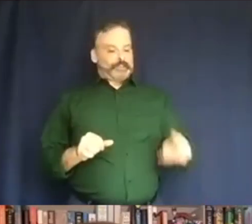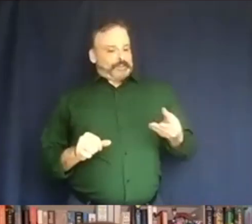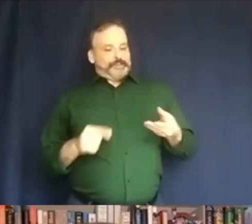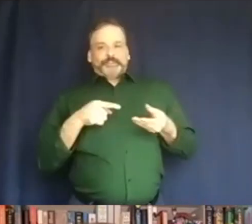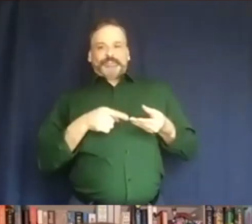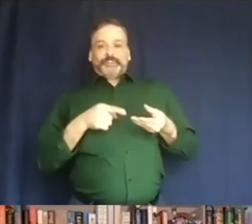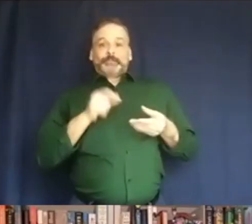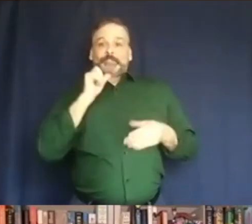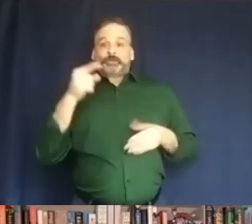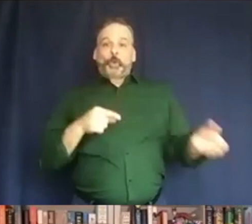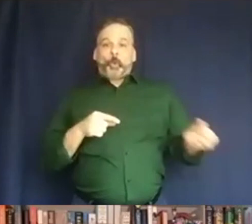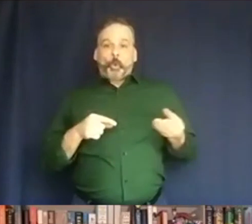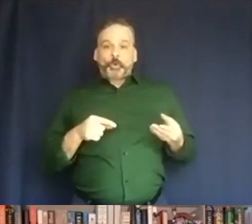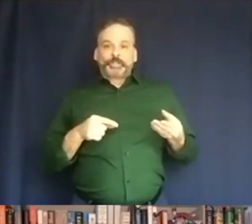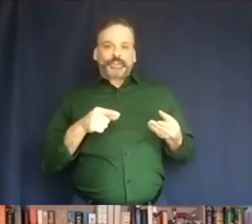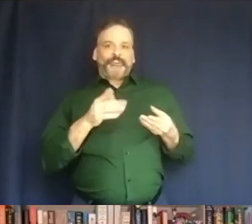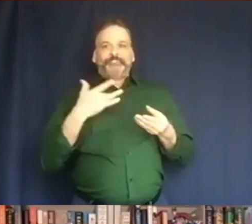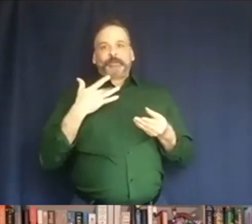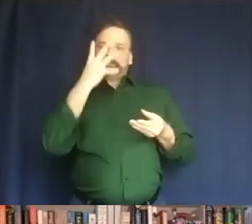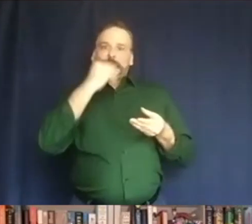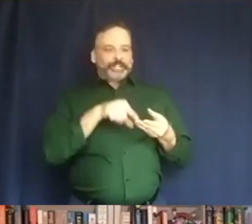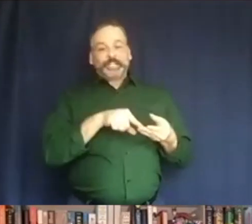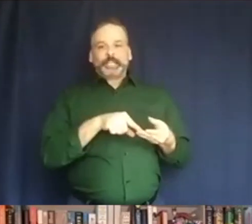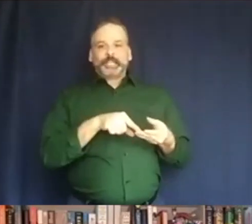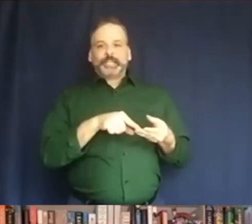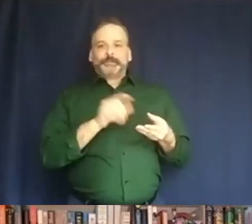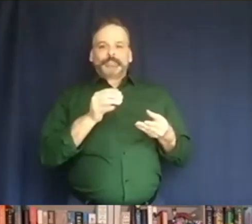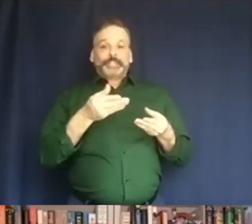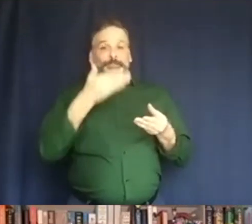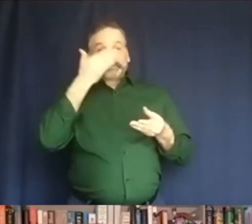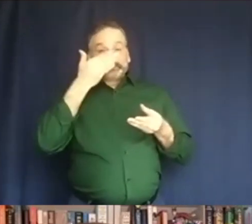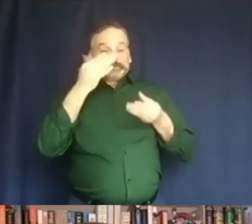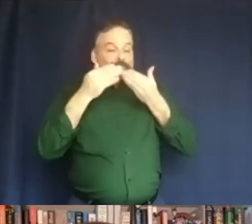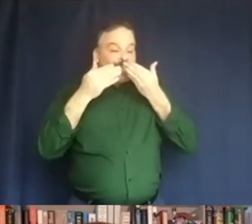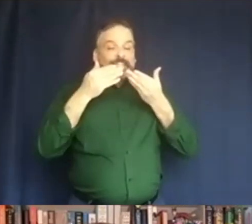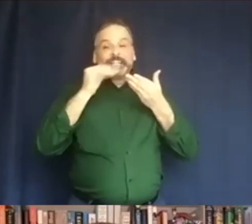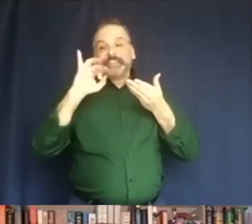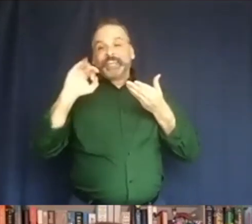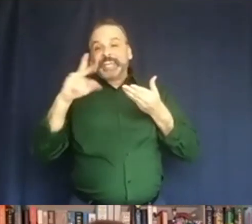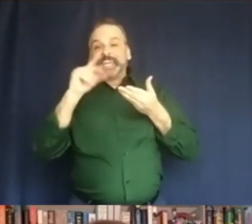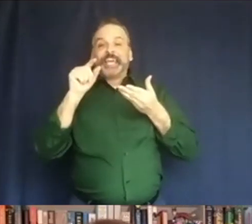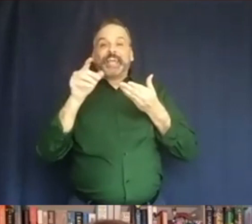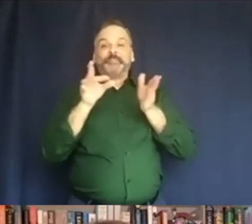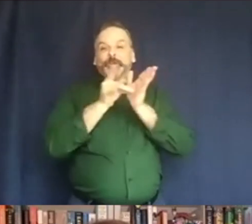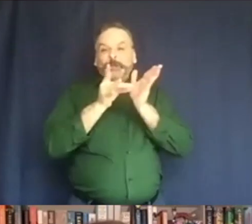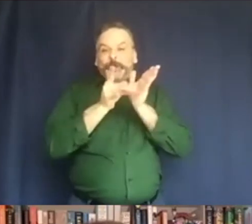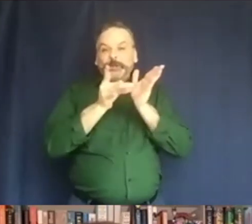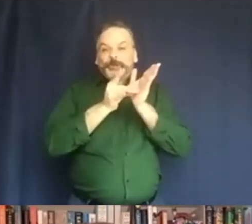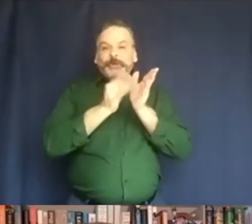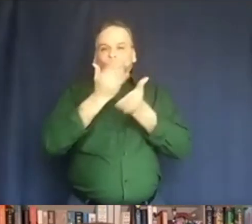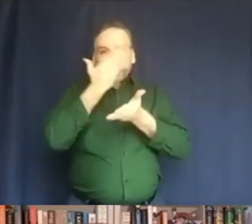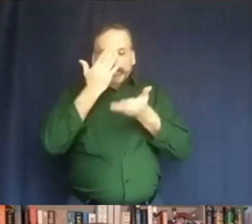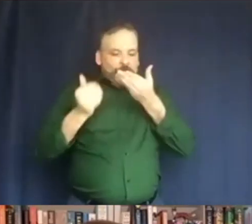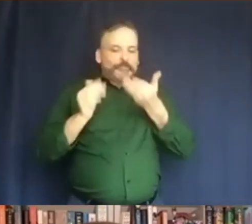just not just holding it and going, ooh, how pretty. It was like smelling the ink and the glue and the paper, right? You're like,